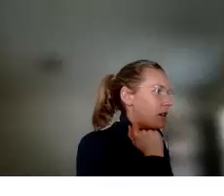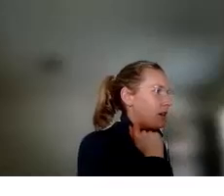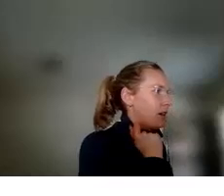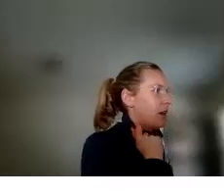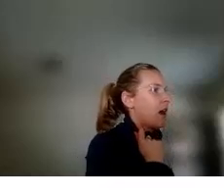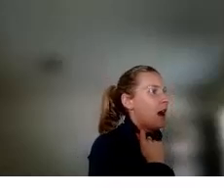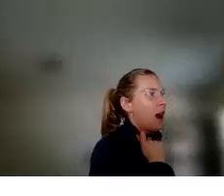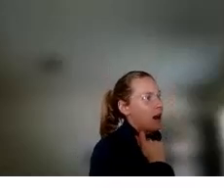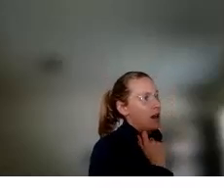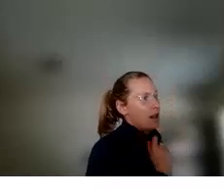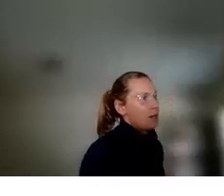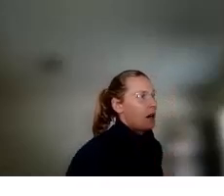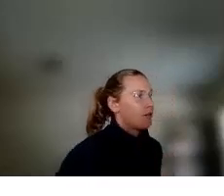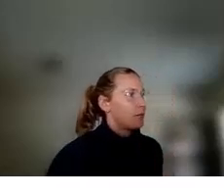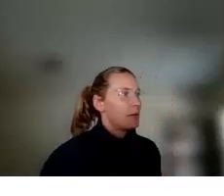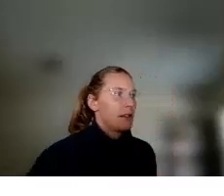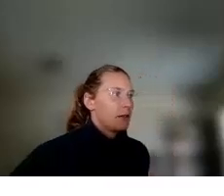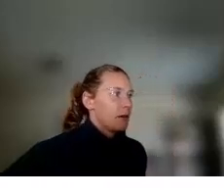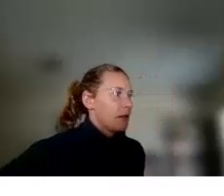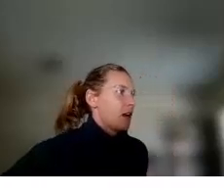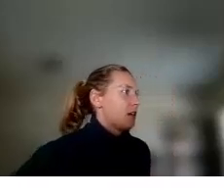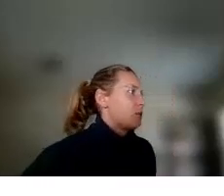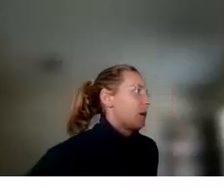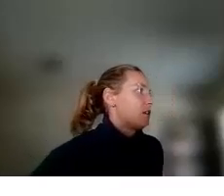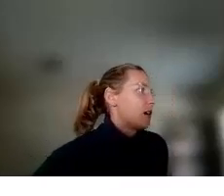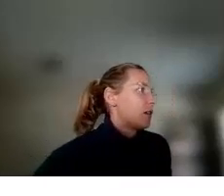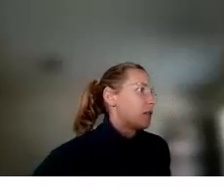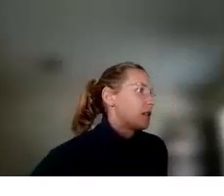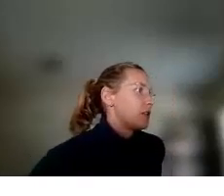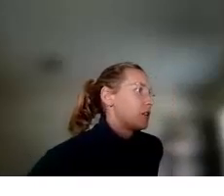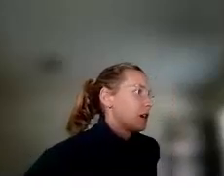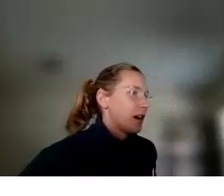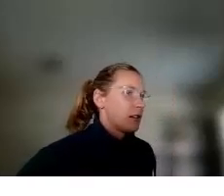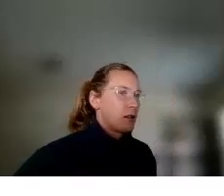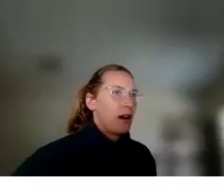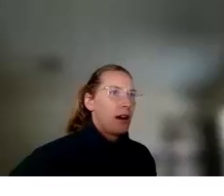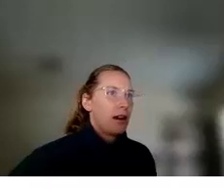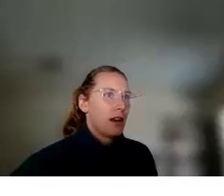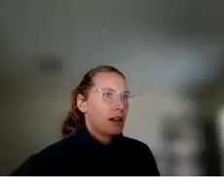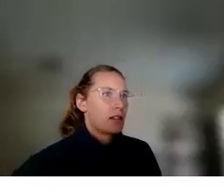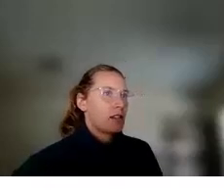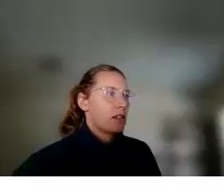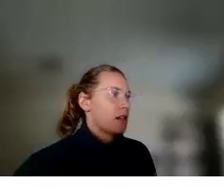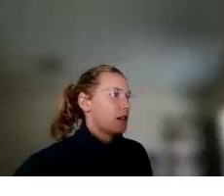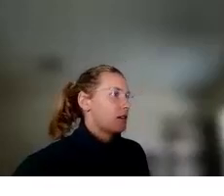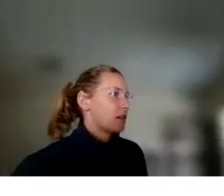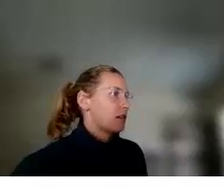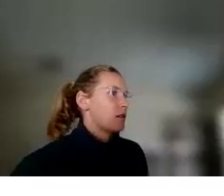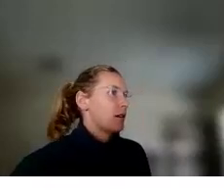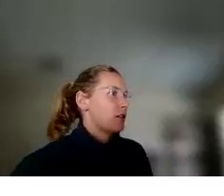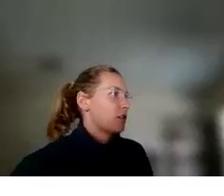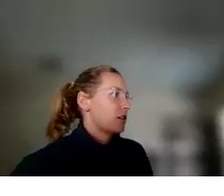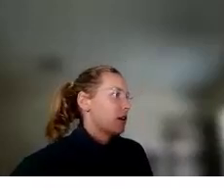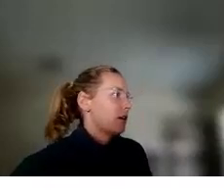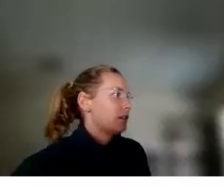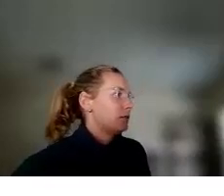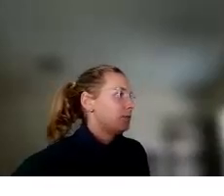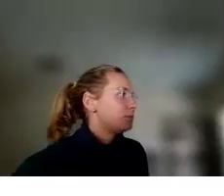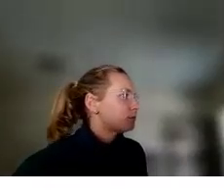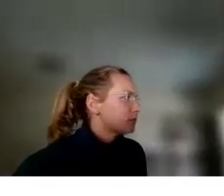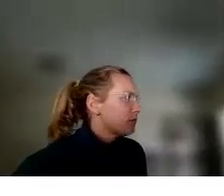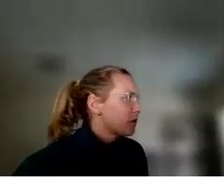into the current guide? I am not familiar with the HMA documentation guide, so I hesitate to answer this